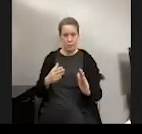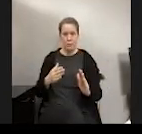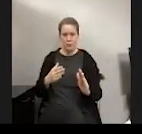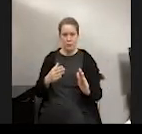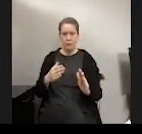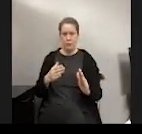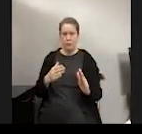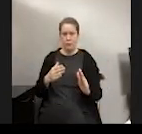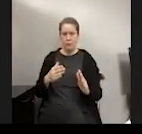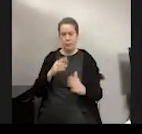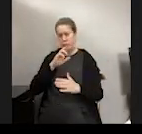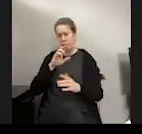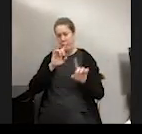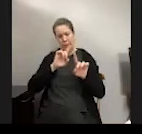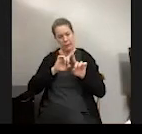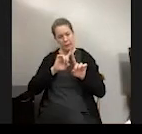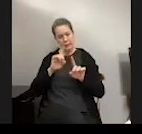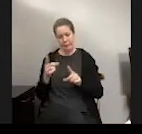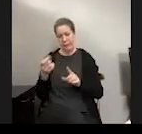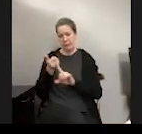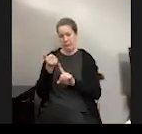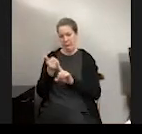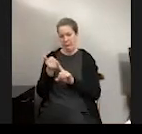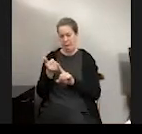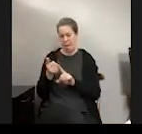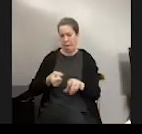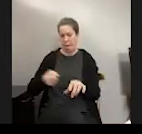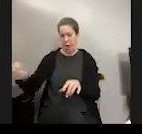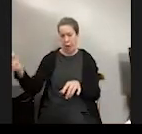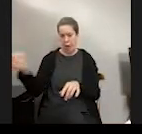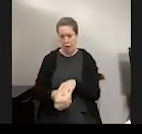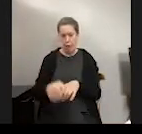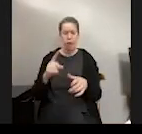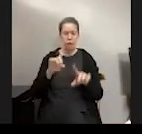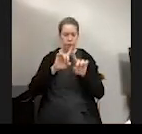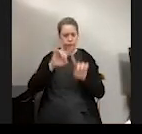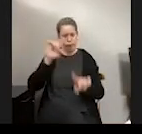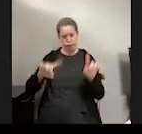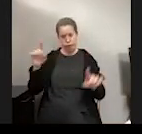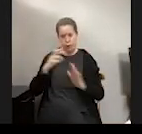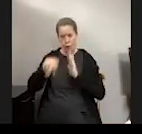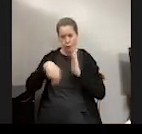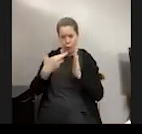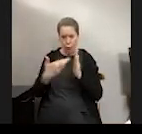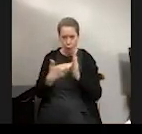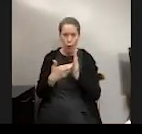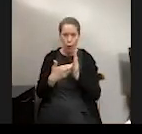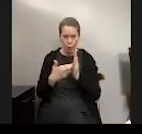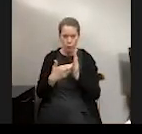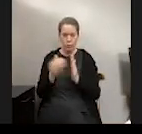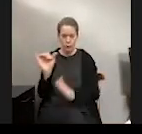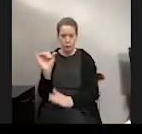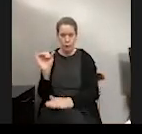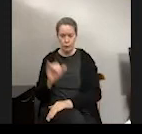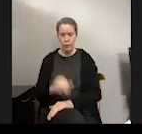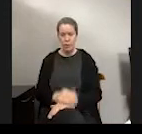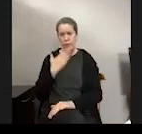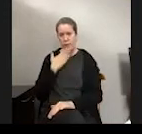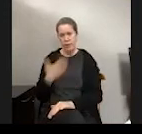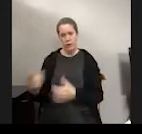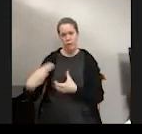as the manager of programming in the City of Cultural Events and production lead for Nuit Blanche Toronto. Thank you for joining